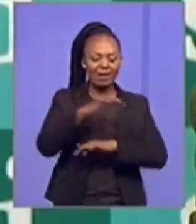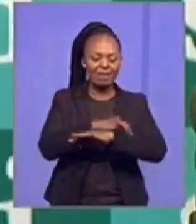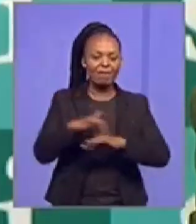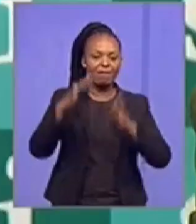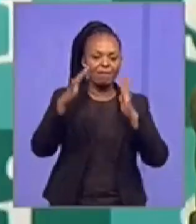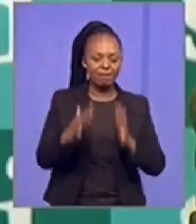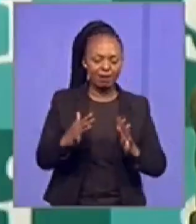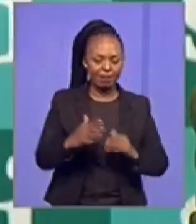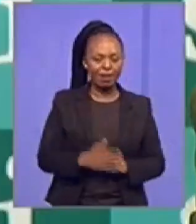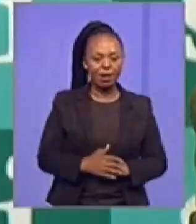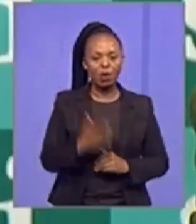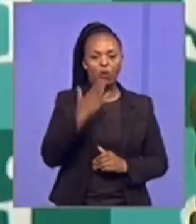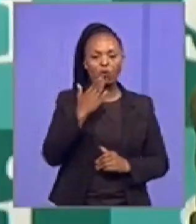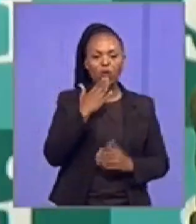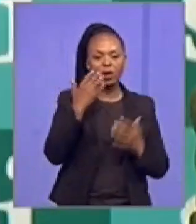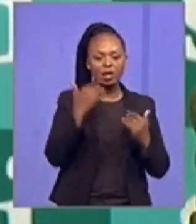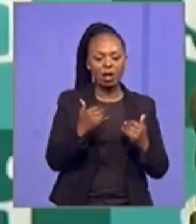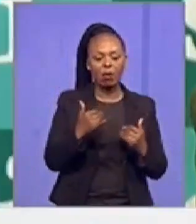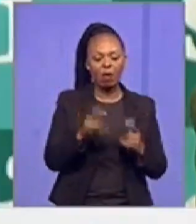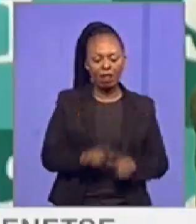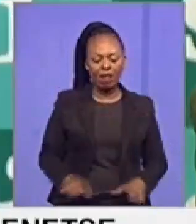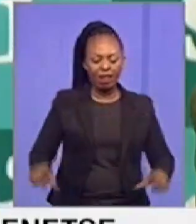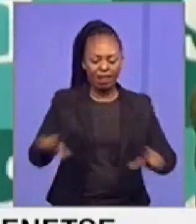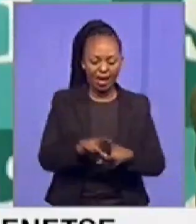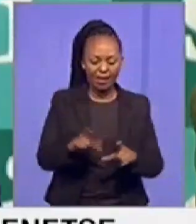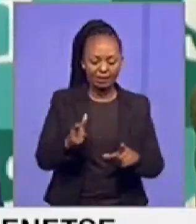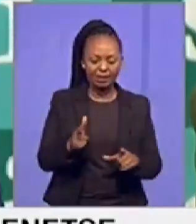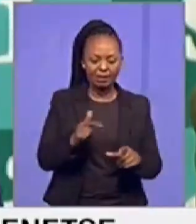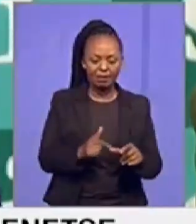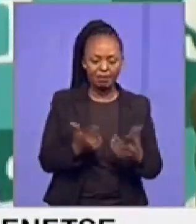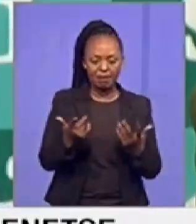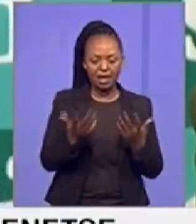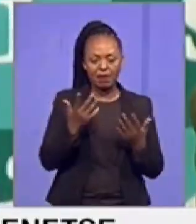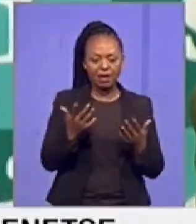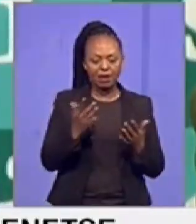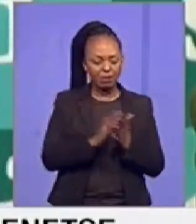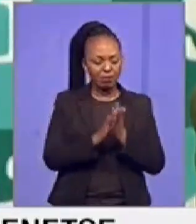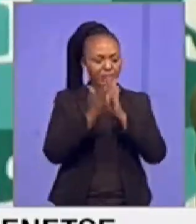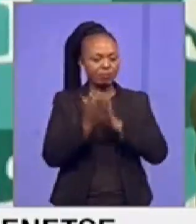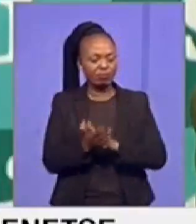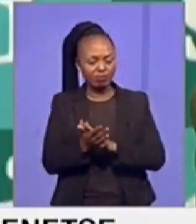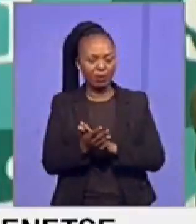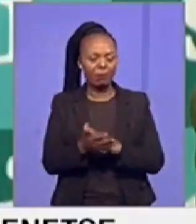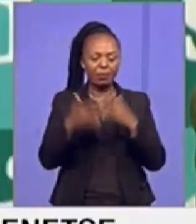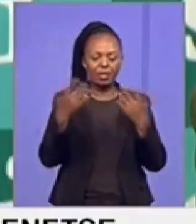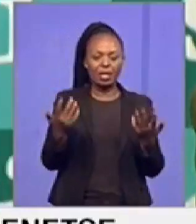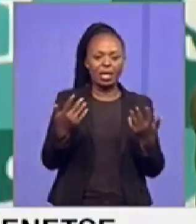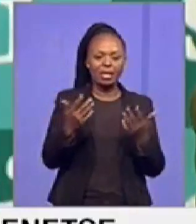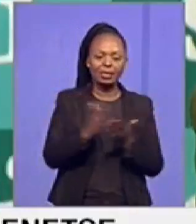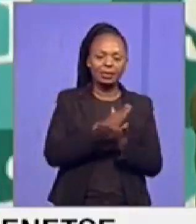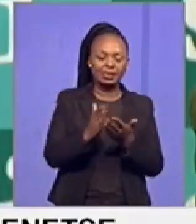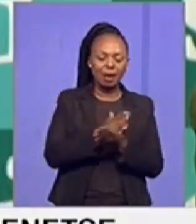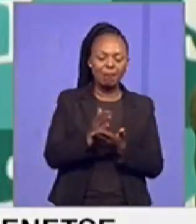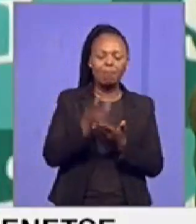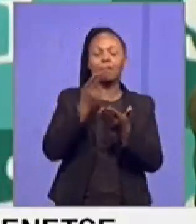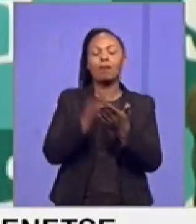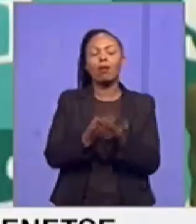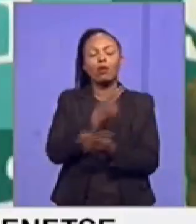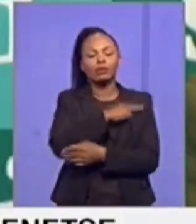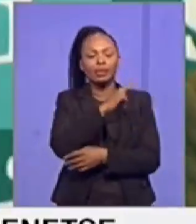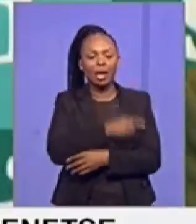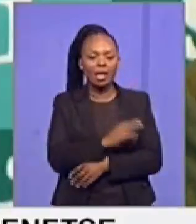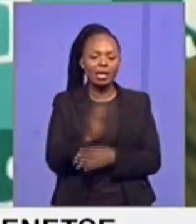destitute, who are somewhere in a bed, in a hospital or an old age home, and who